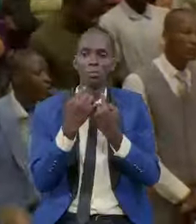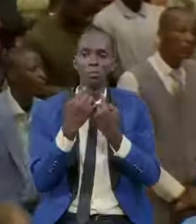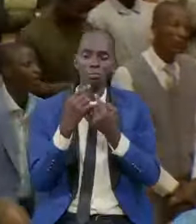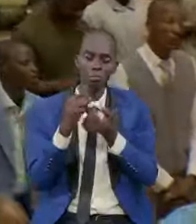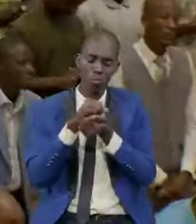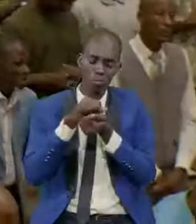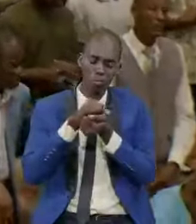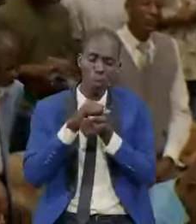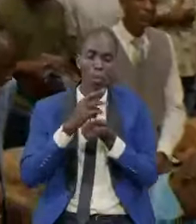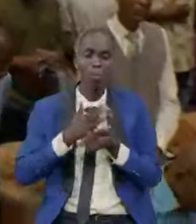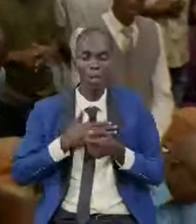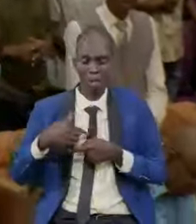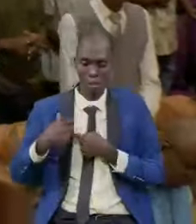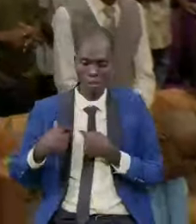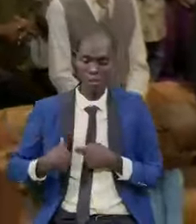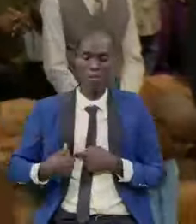purge my heart,